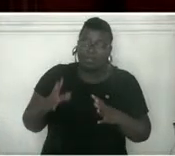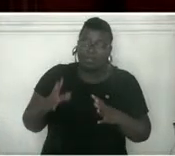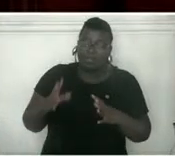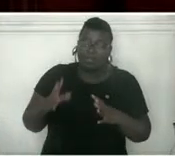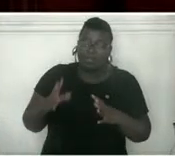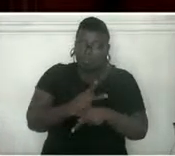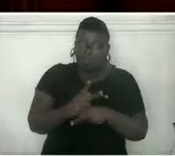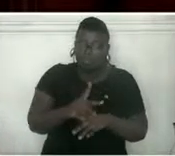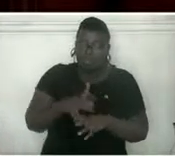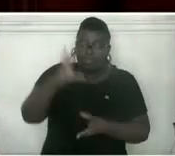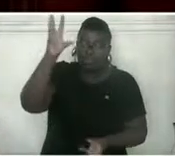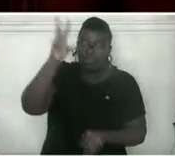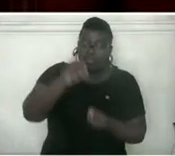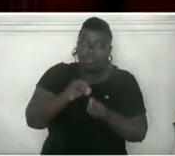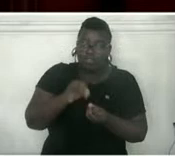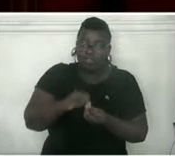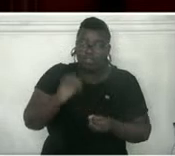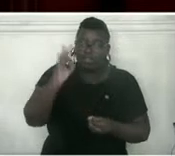a total of